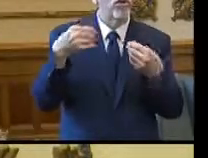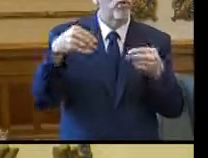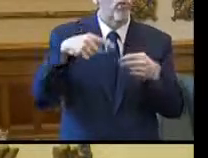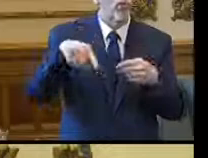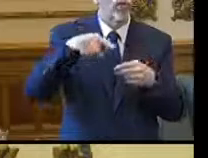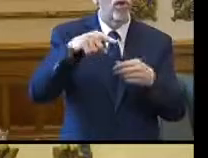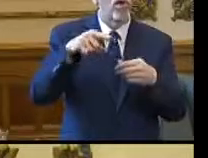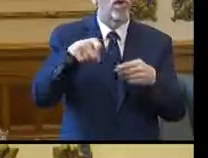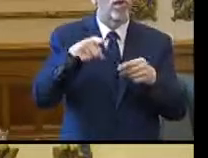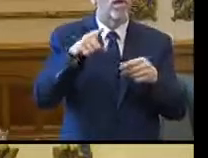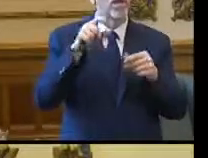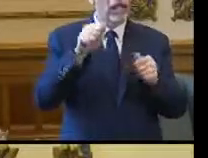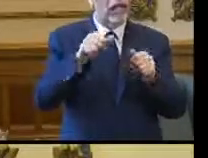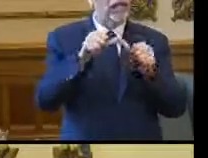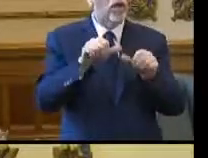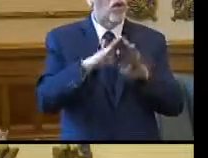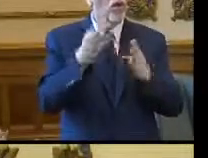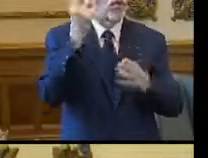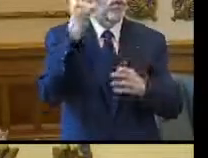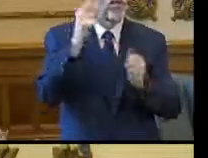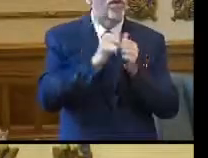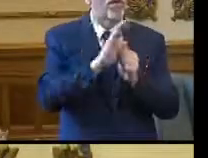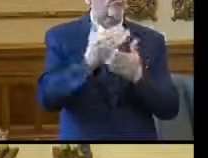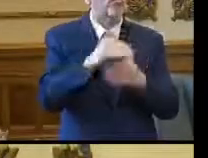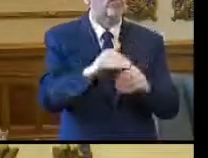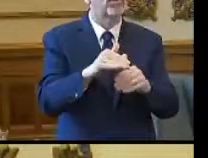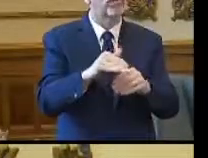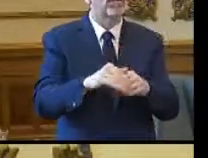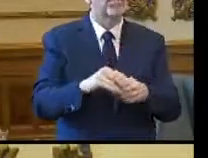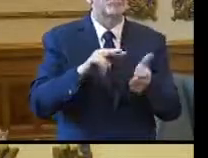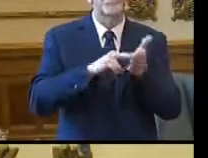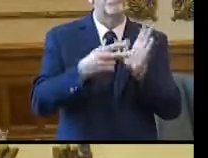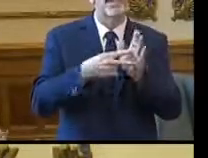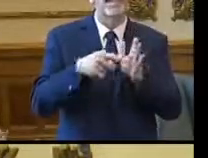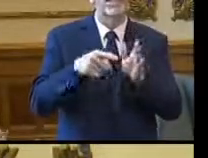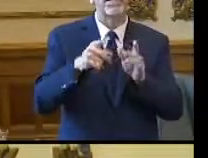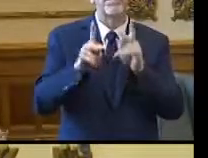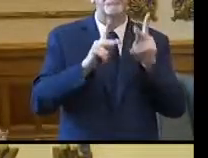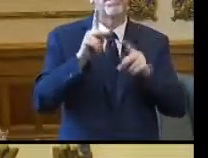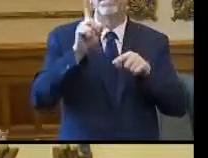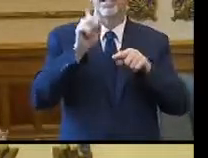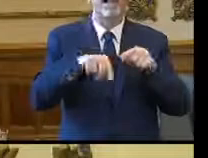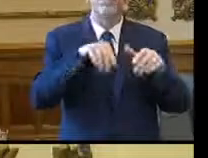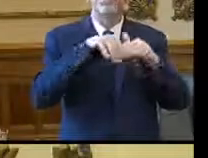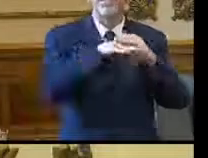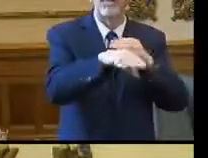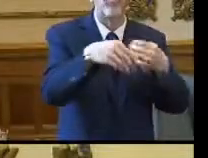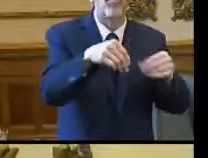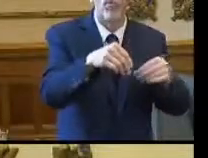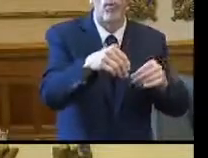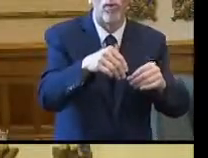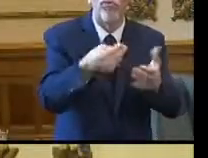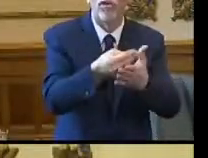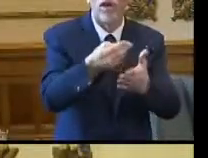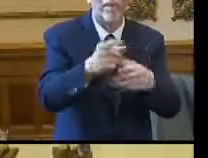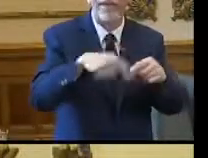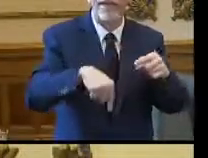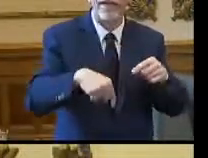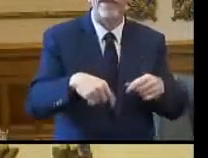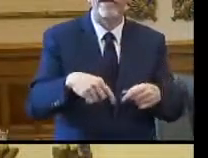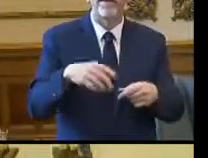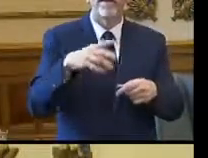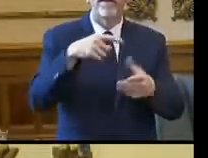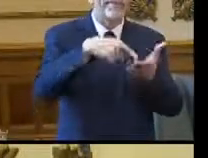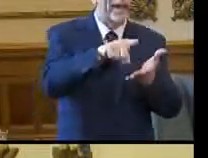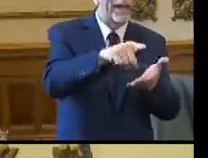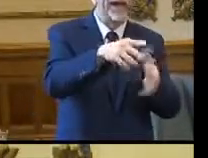stay open, but under new conditions and restrictions. Those being that there cannot be any customers in the store shopping and paying